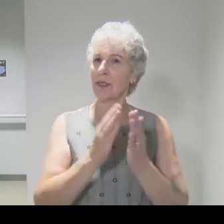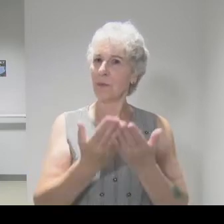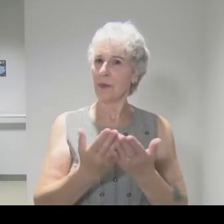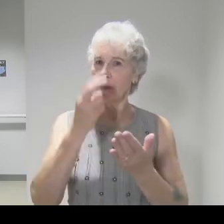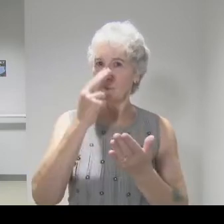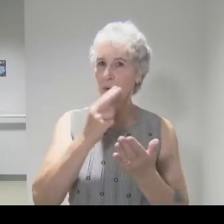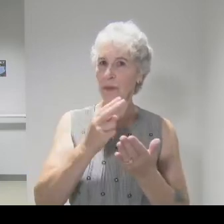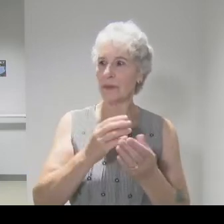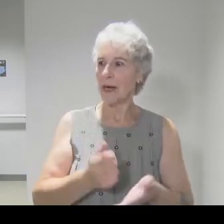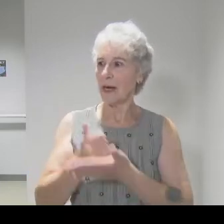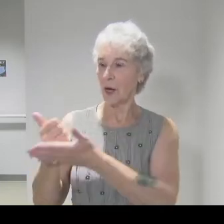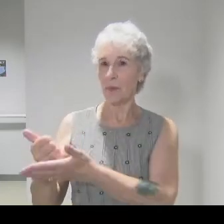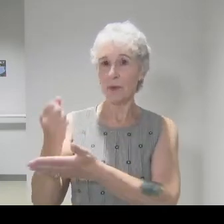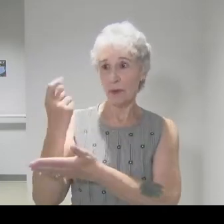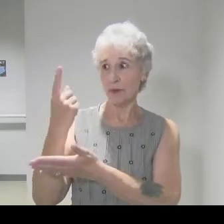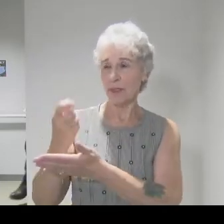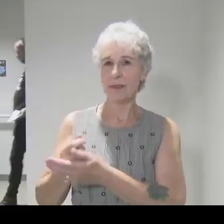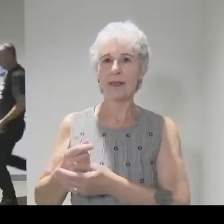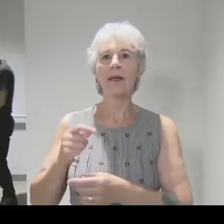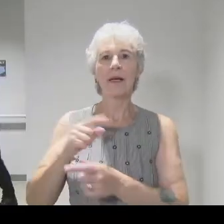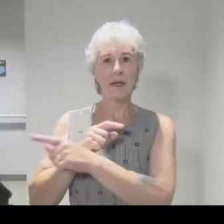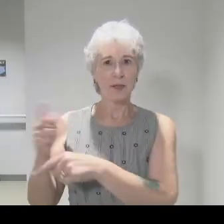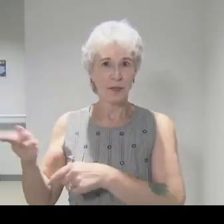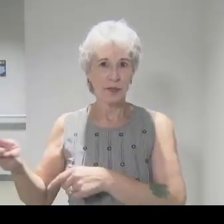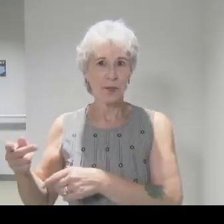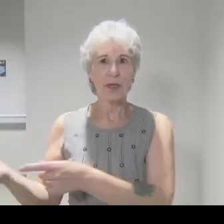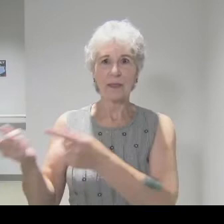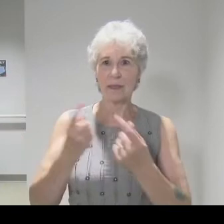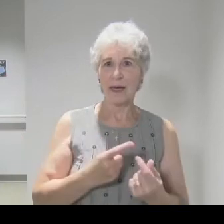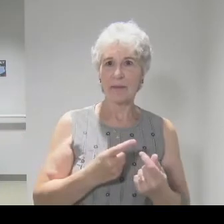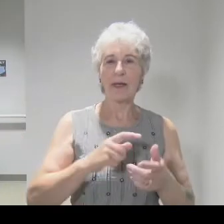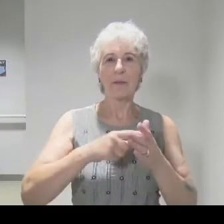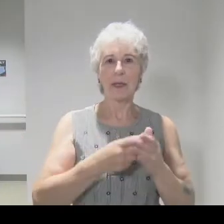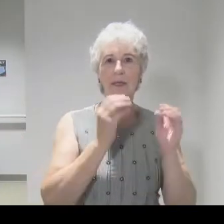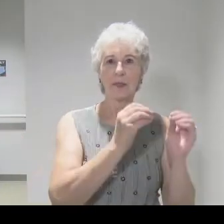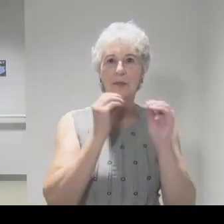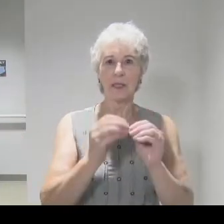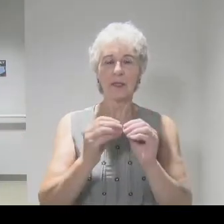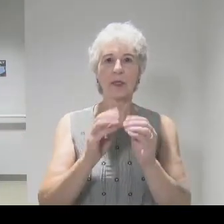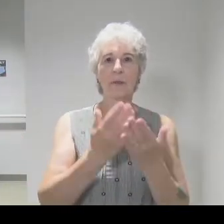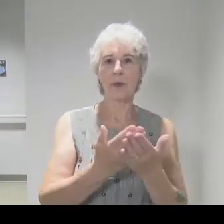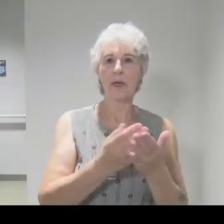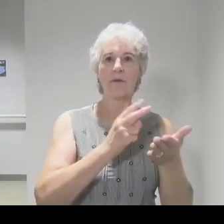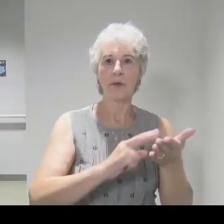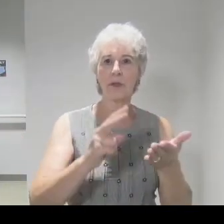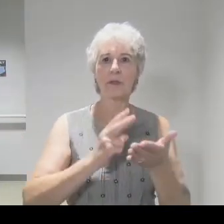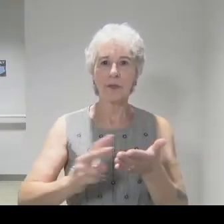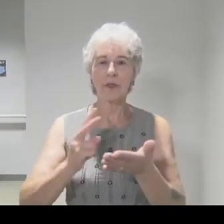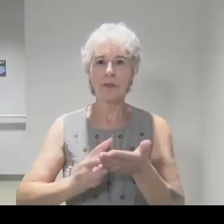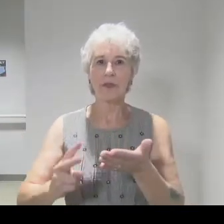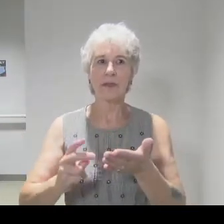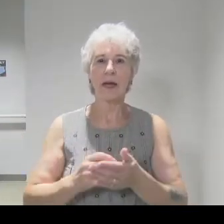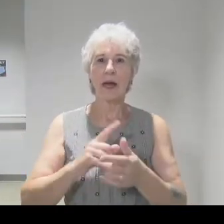them. And so they came, and he began to teach through the book, verse by verse. And consequently, over a period of time, the